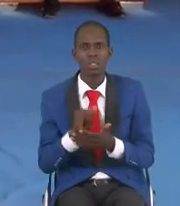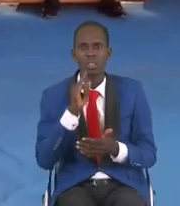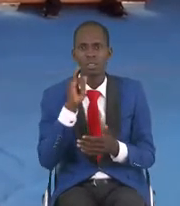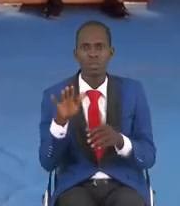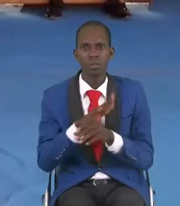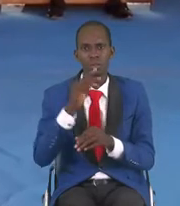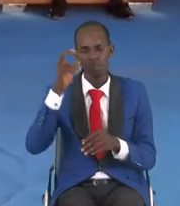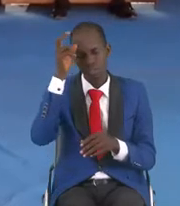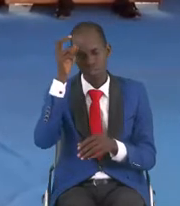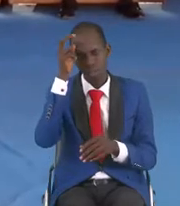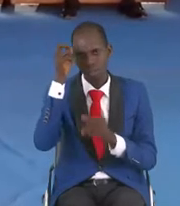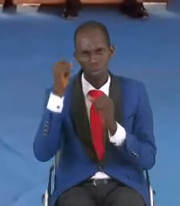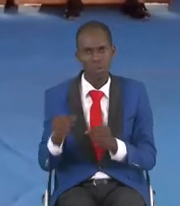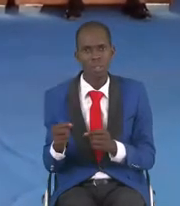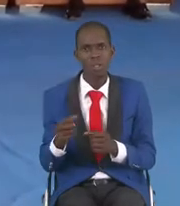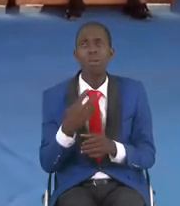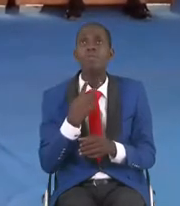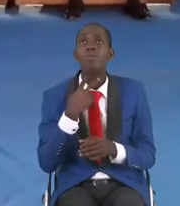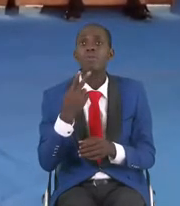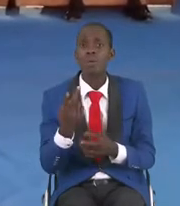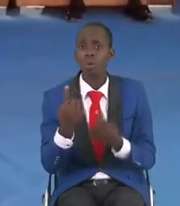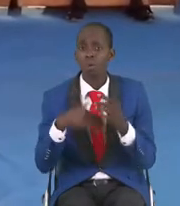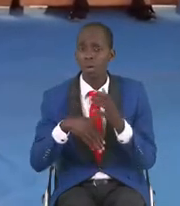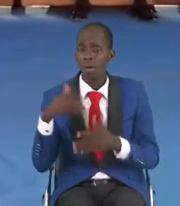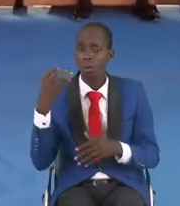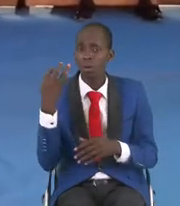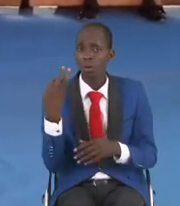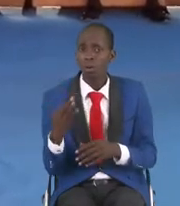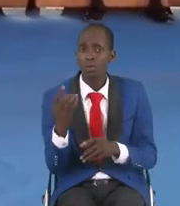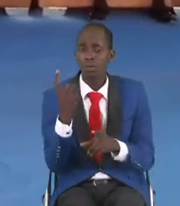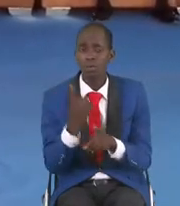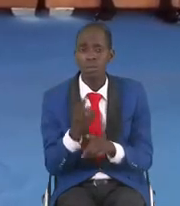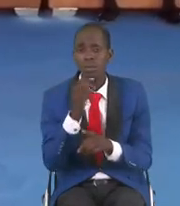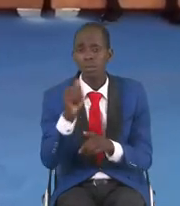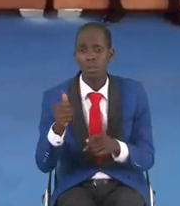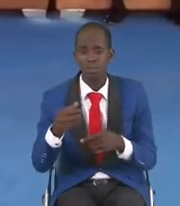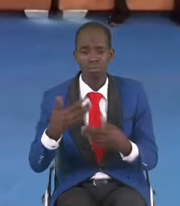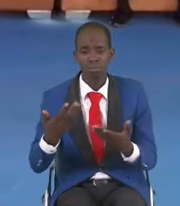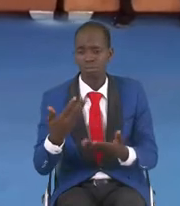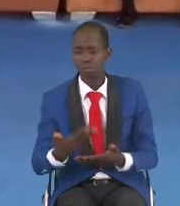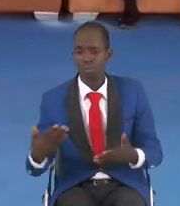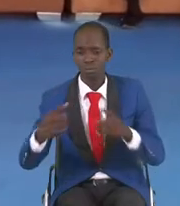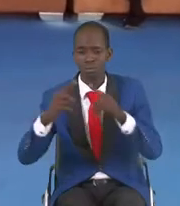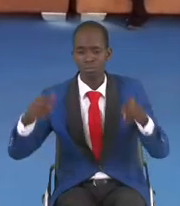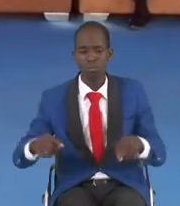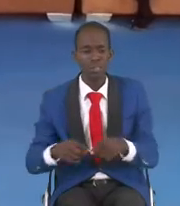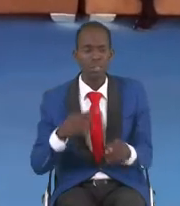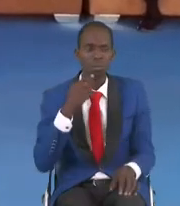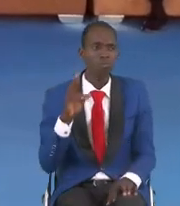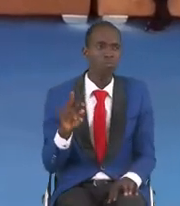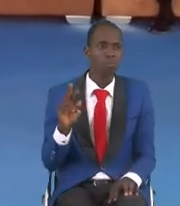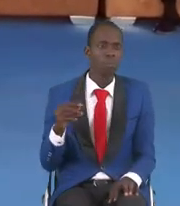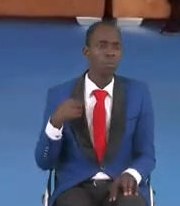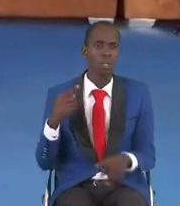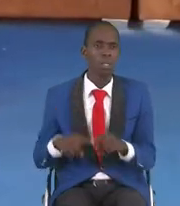know, voice coming out of just a gadget. And we cannot say, no, no, no. And then when